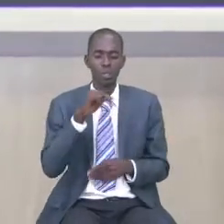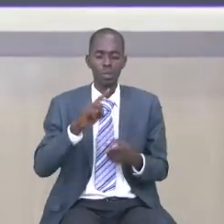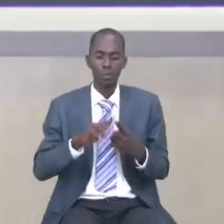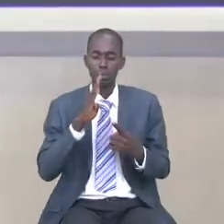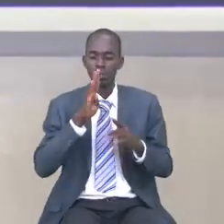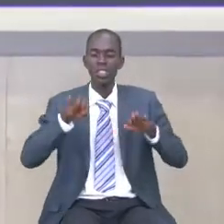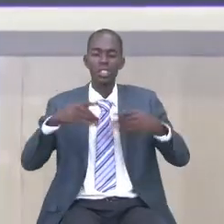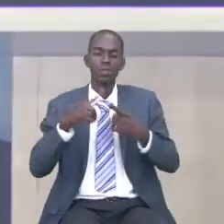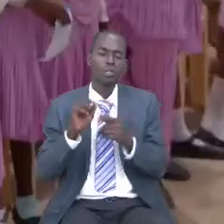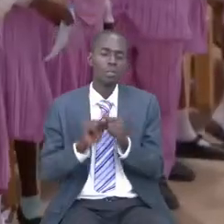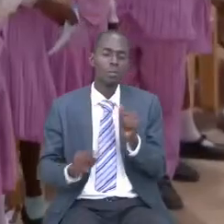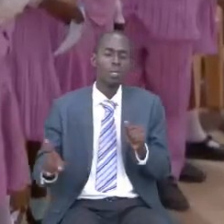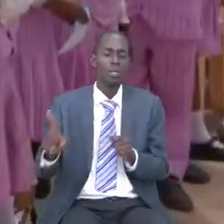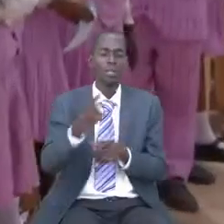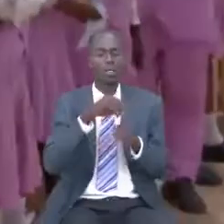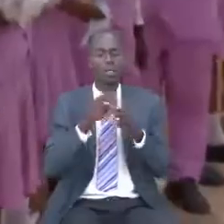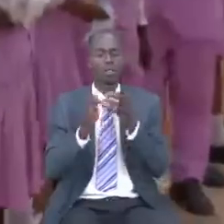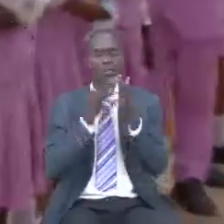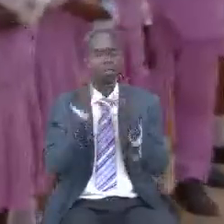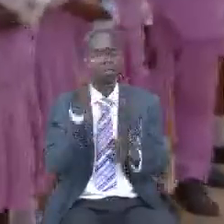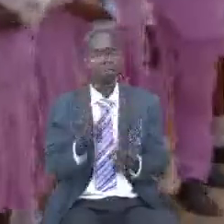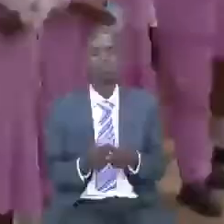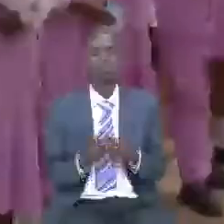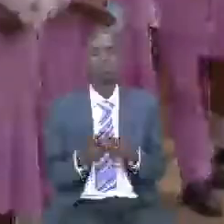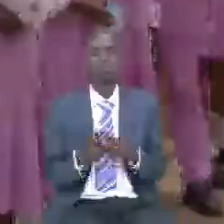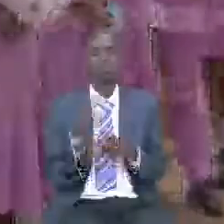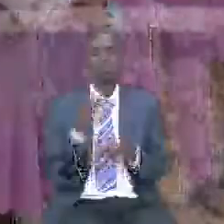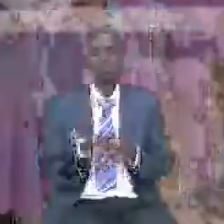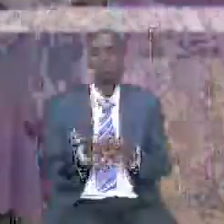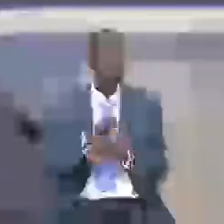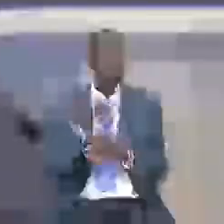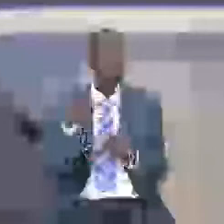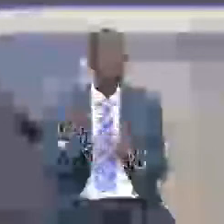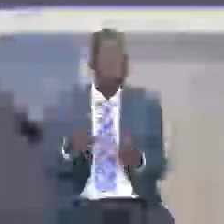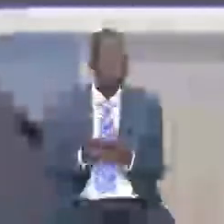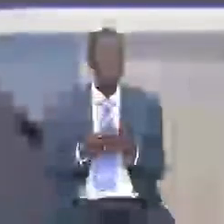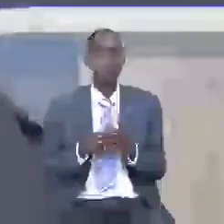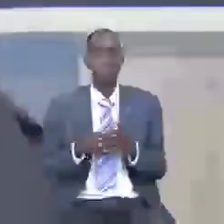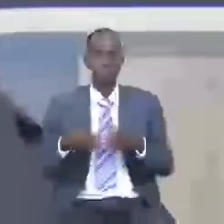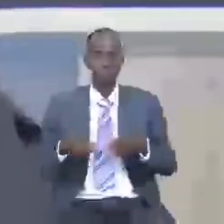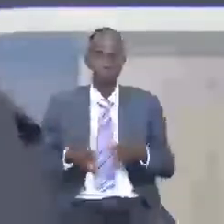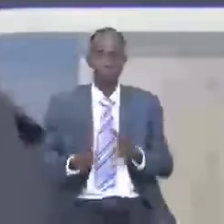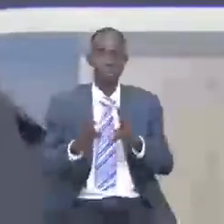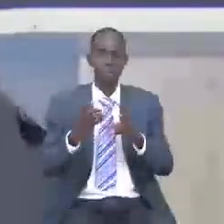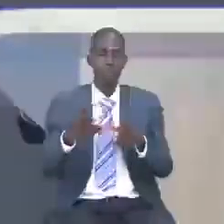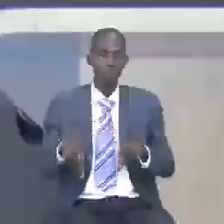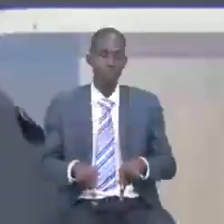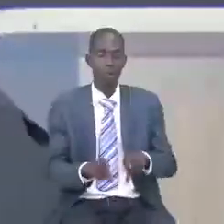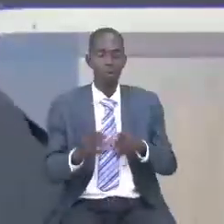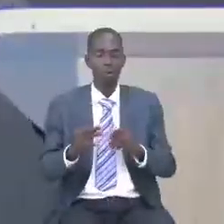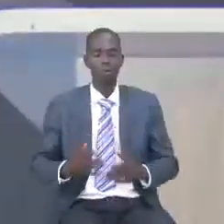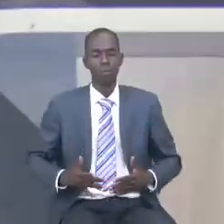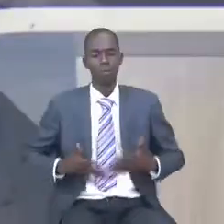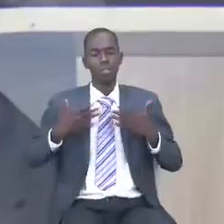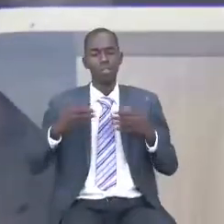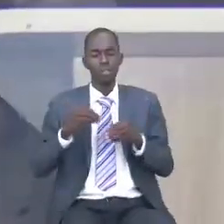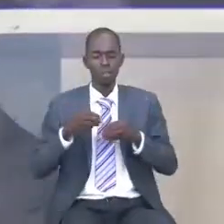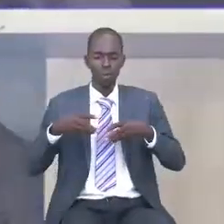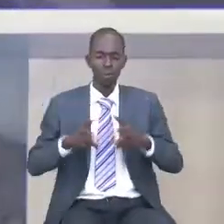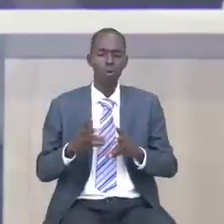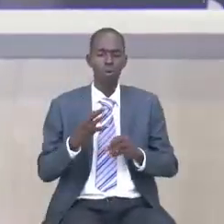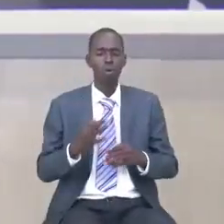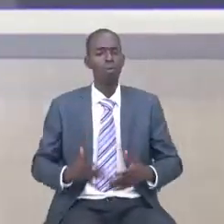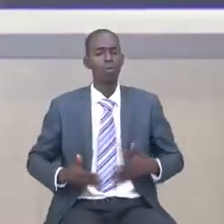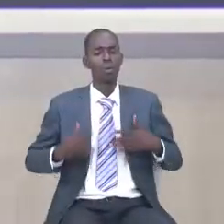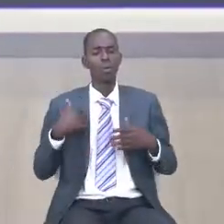in Jesus' name. On this path of life, in the way of life, we pray